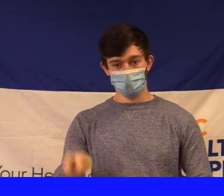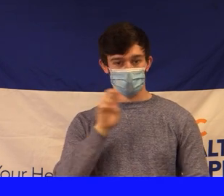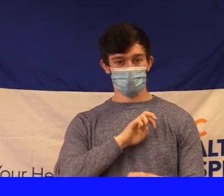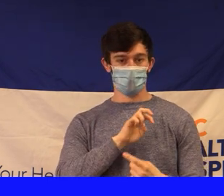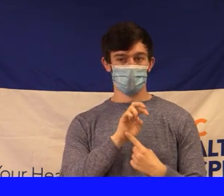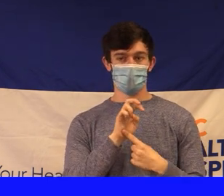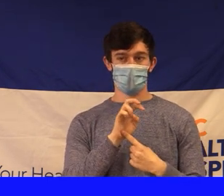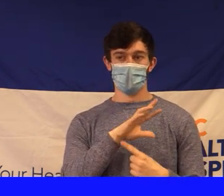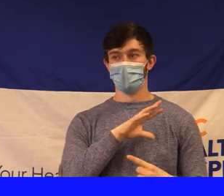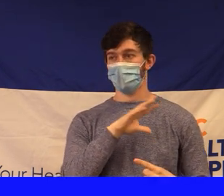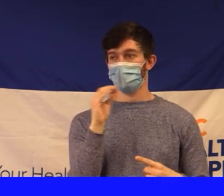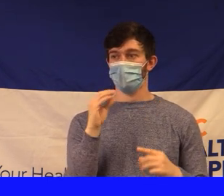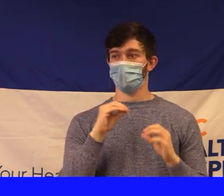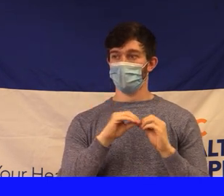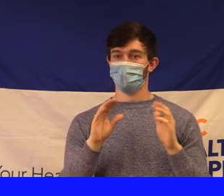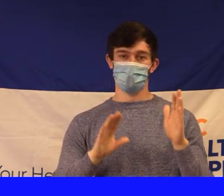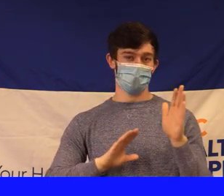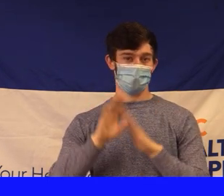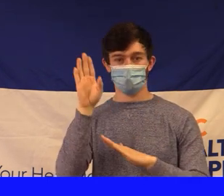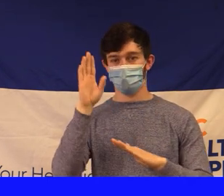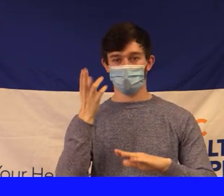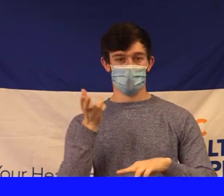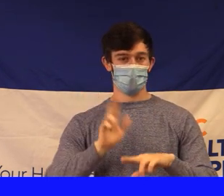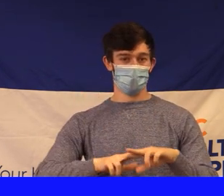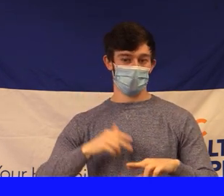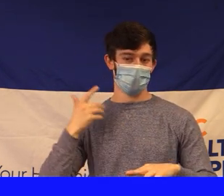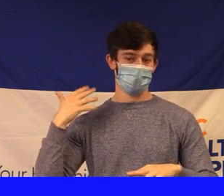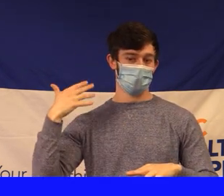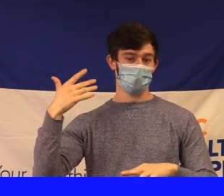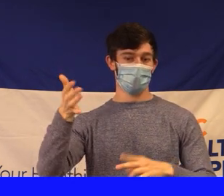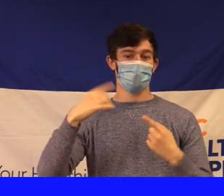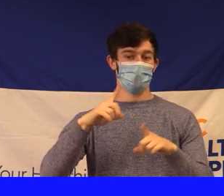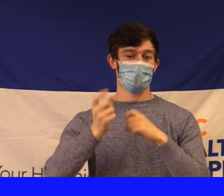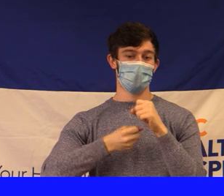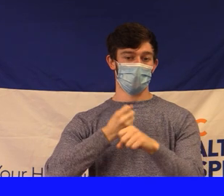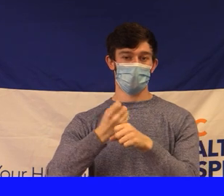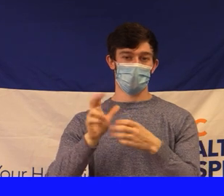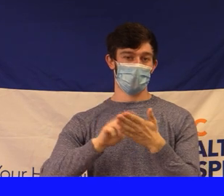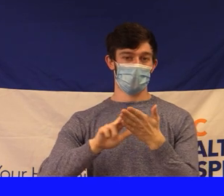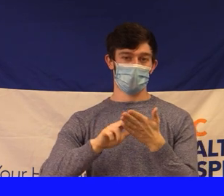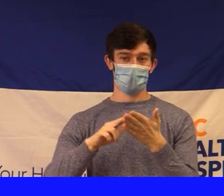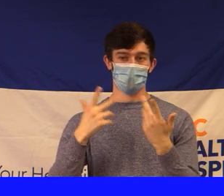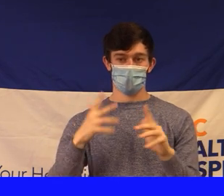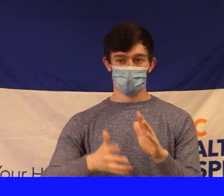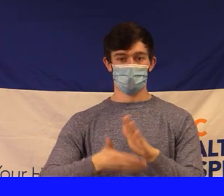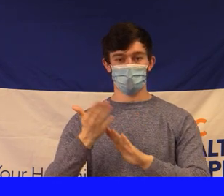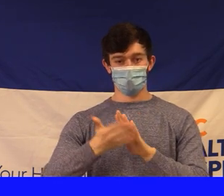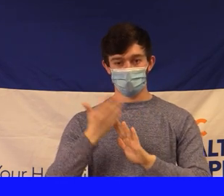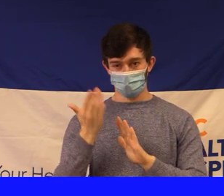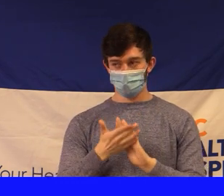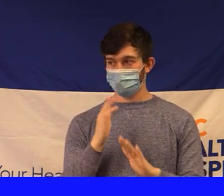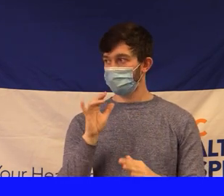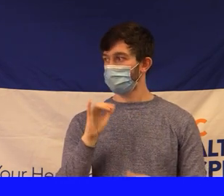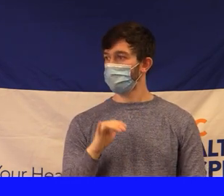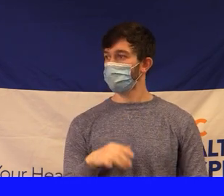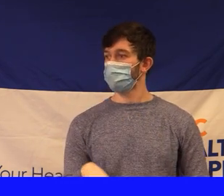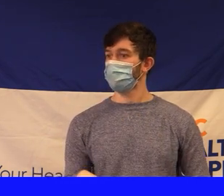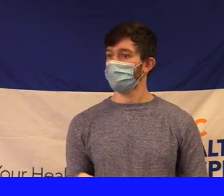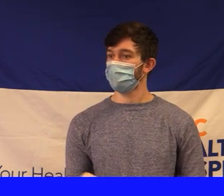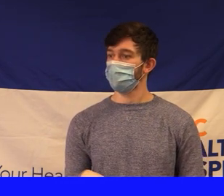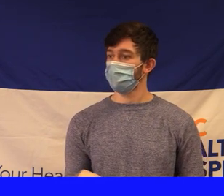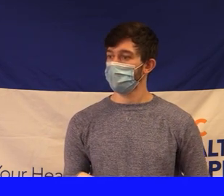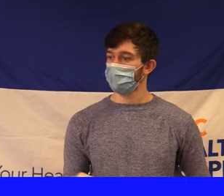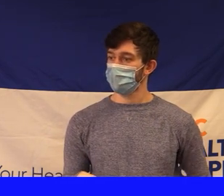then a steeper increase over the year since the contract is implemented. So that's just a reflection of what we talked about on the prior